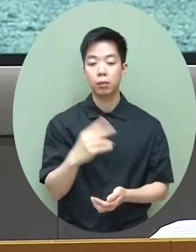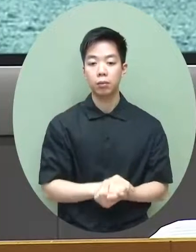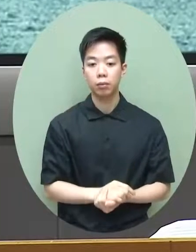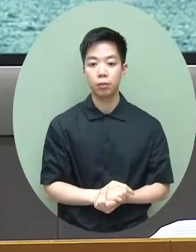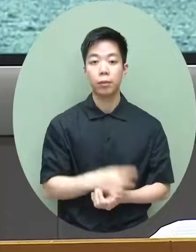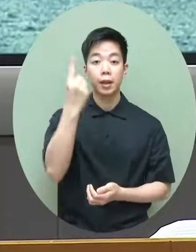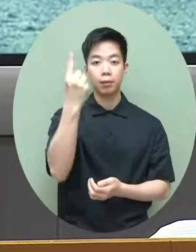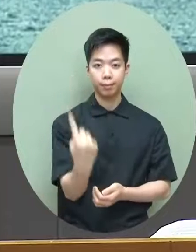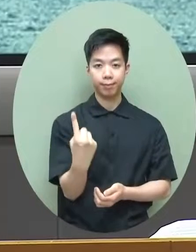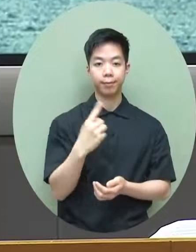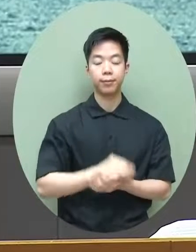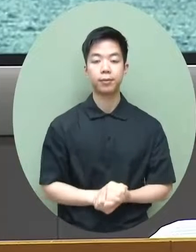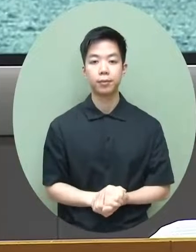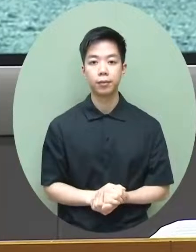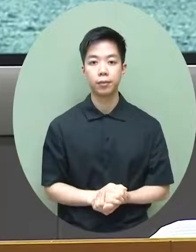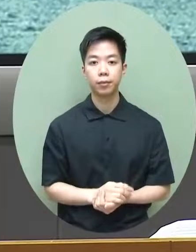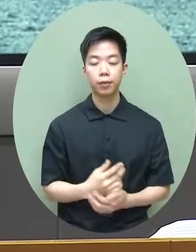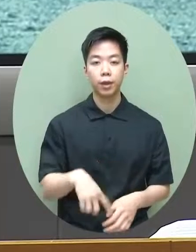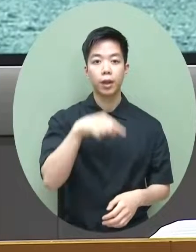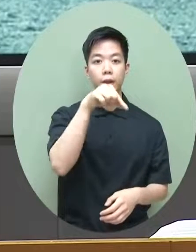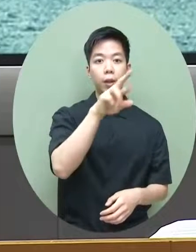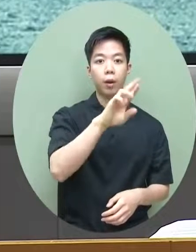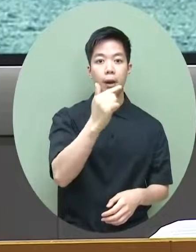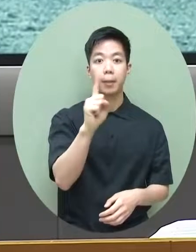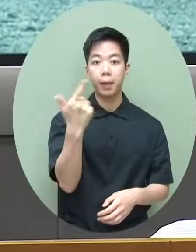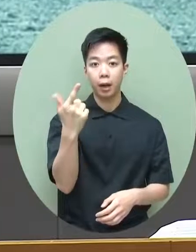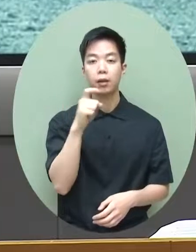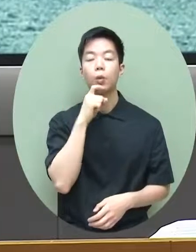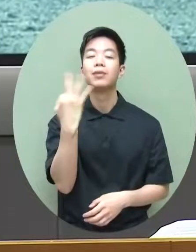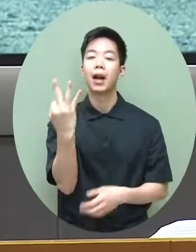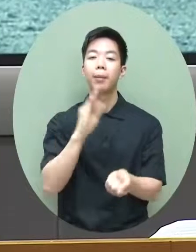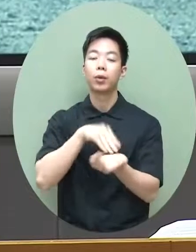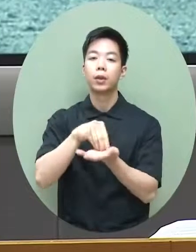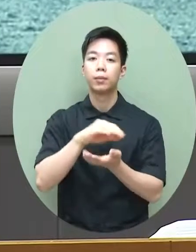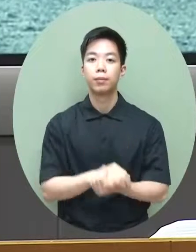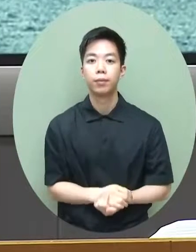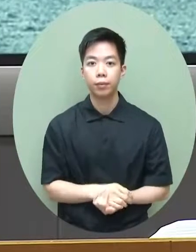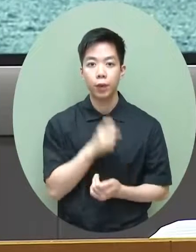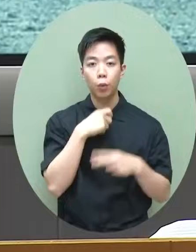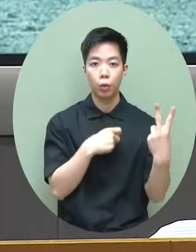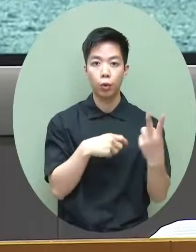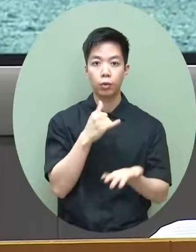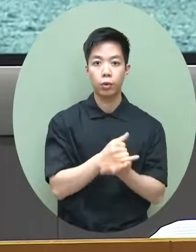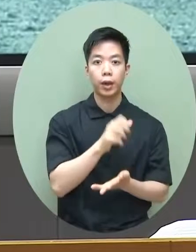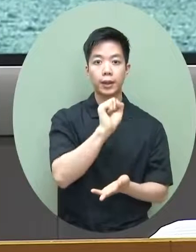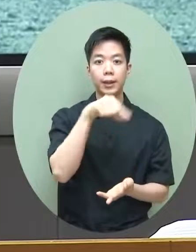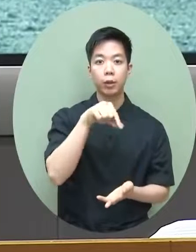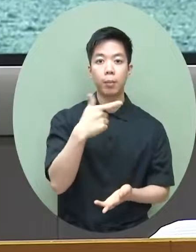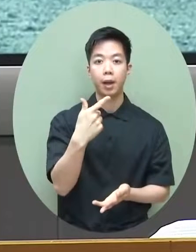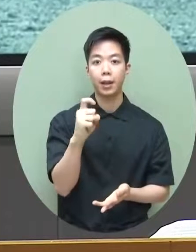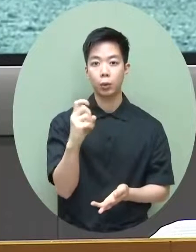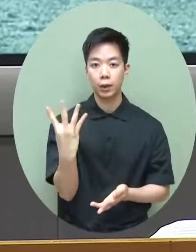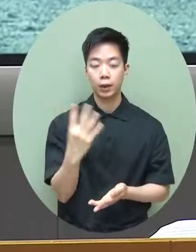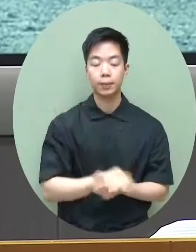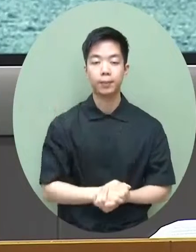BR867 and SQ882, 1 case per each flight, and QR8783 cases and